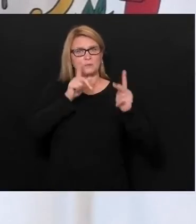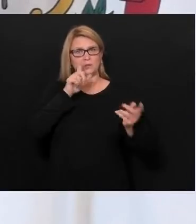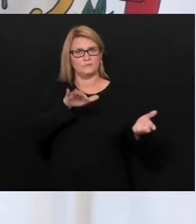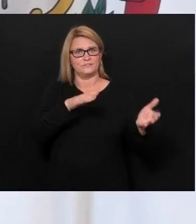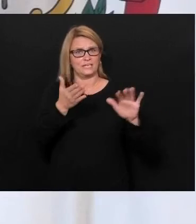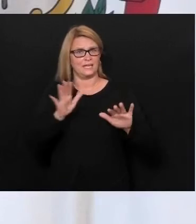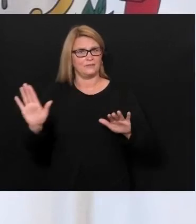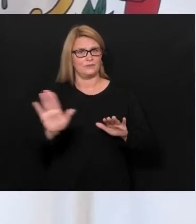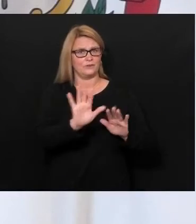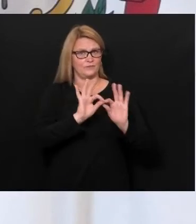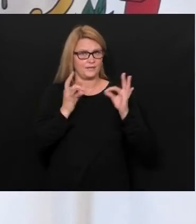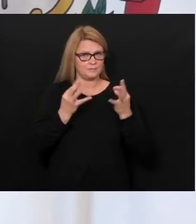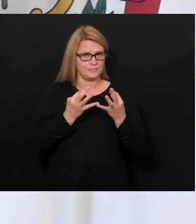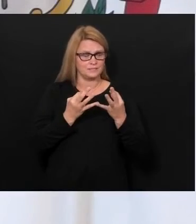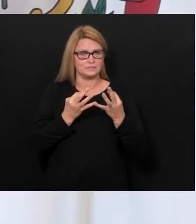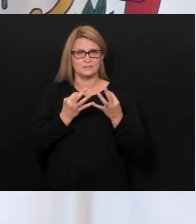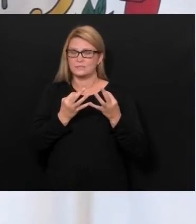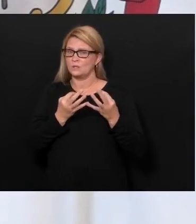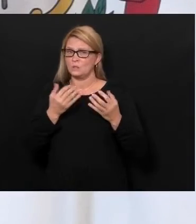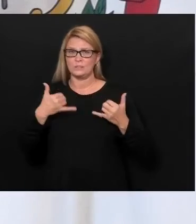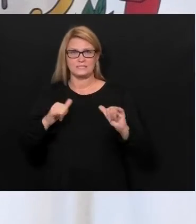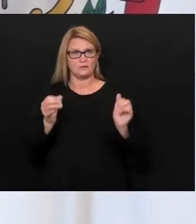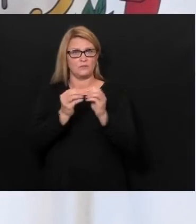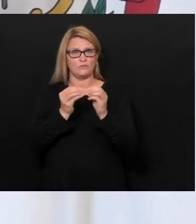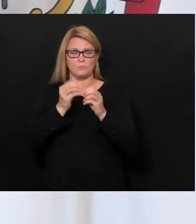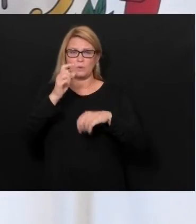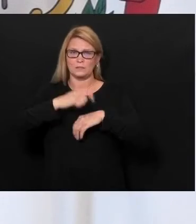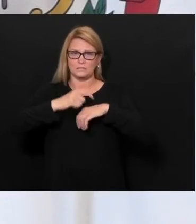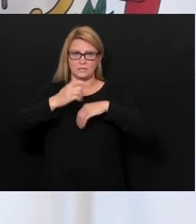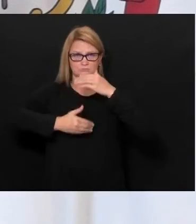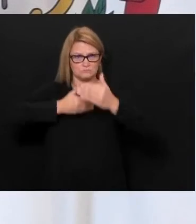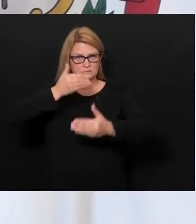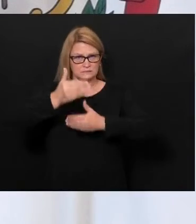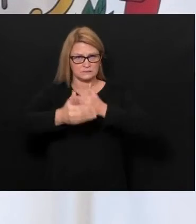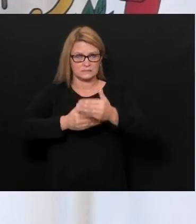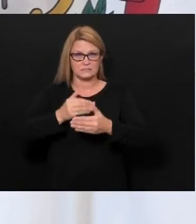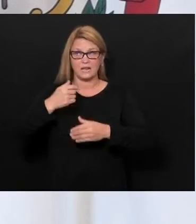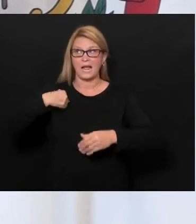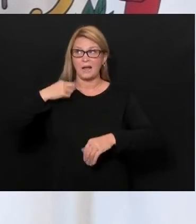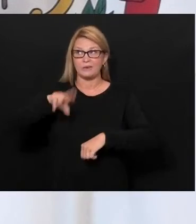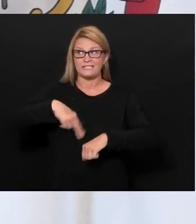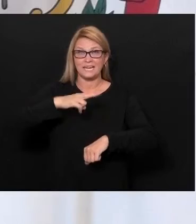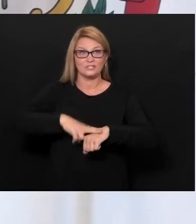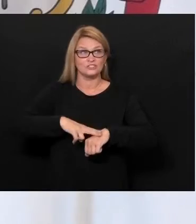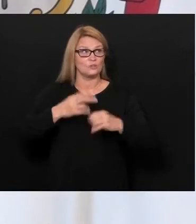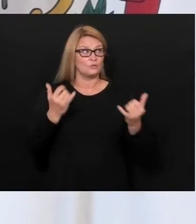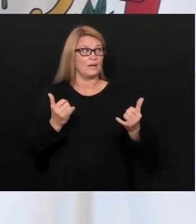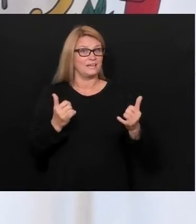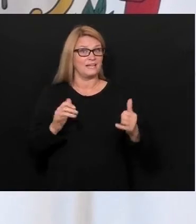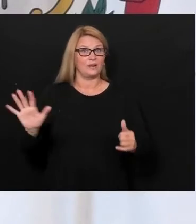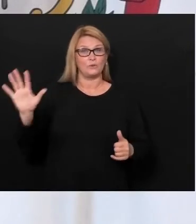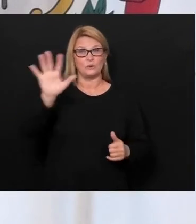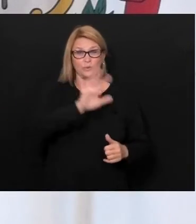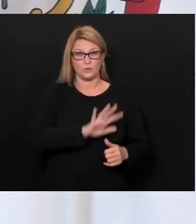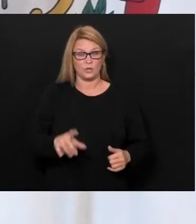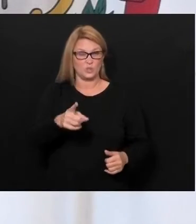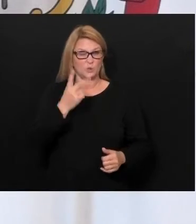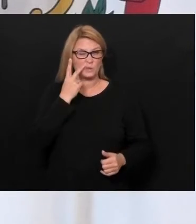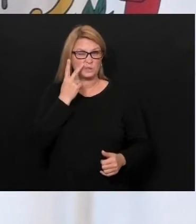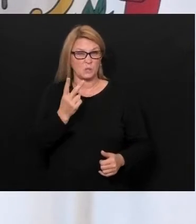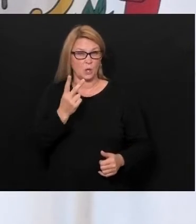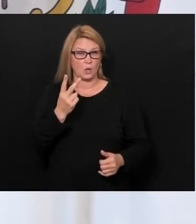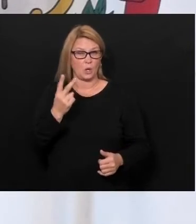way through this, but we've got a ways to go. And our nation is absolutely, I showed you the maps the other